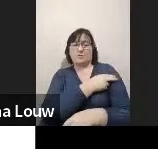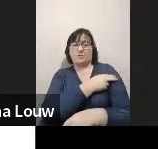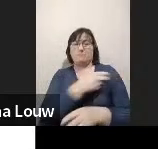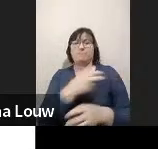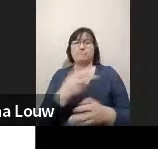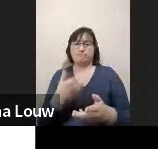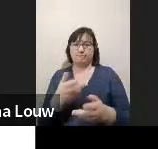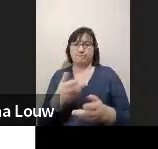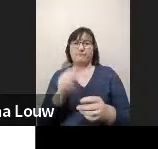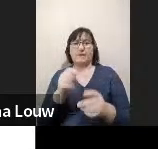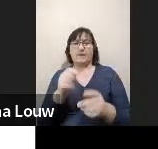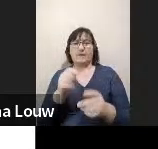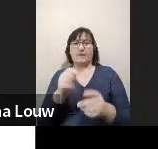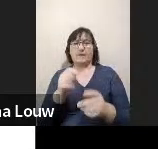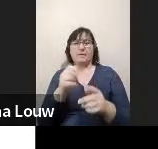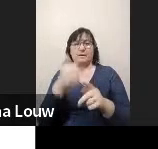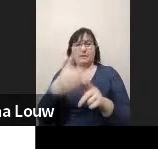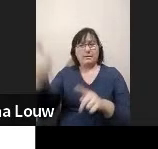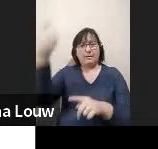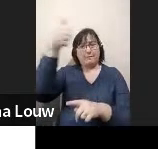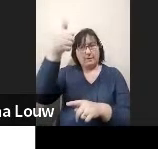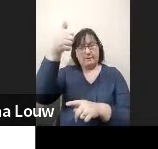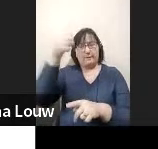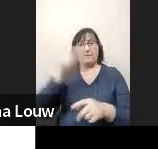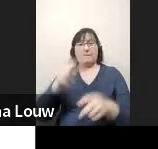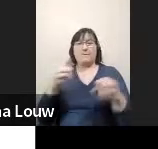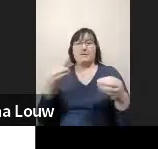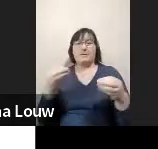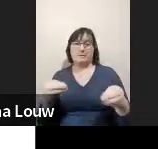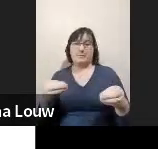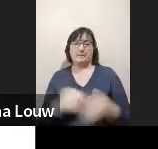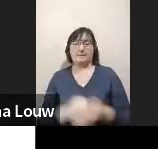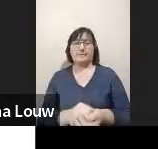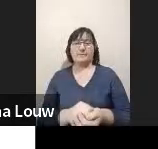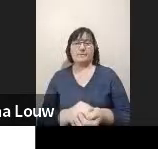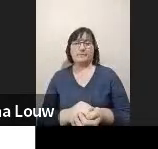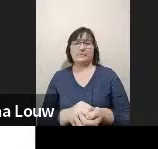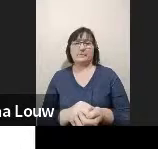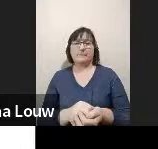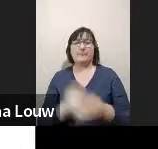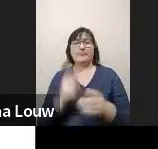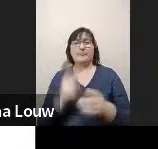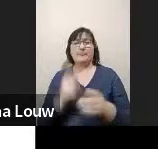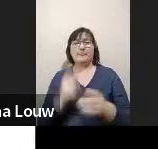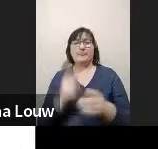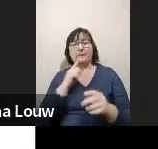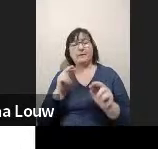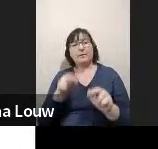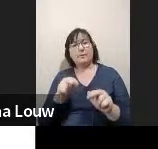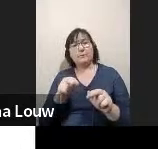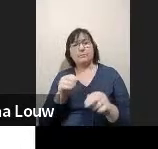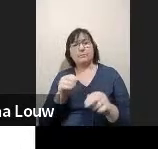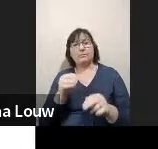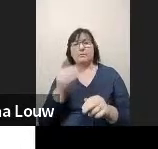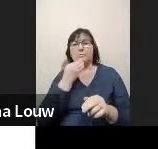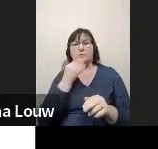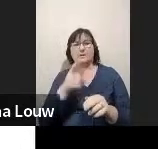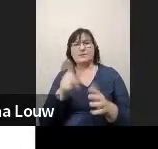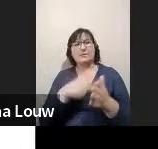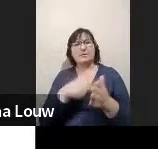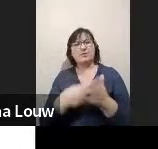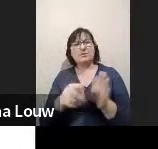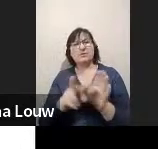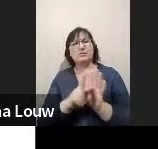the company. Now, when we're looking at who is a registered representative, okay, a